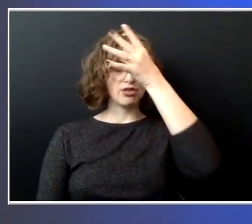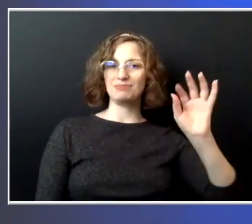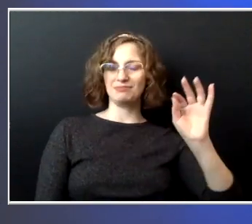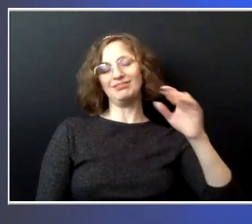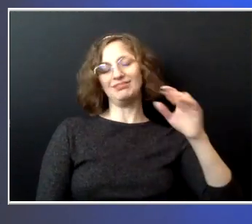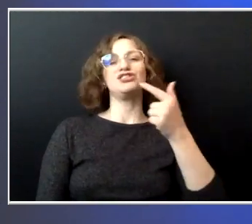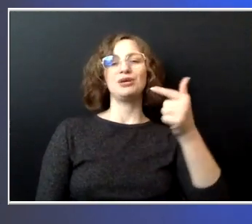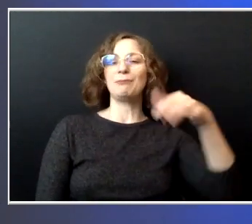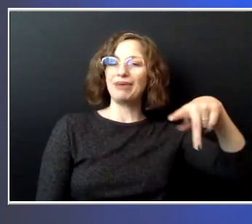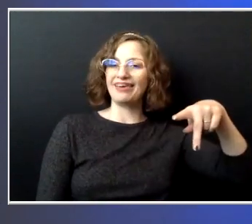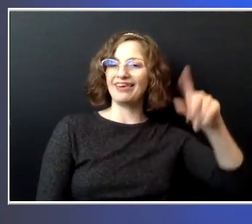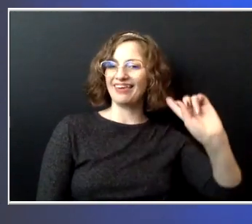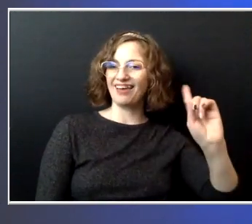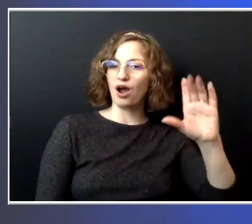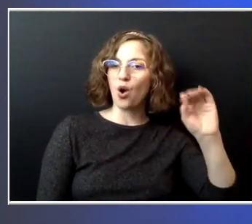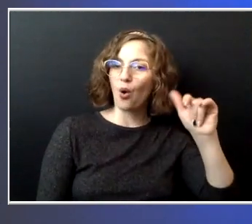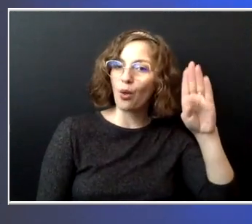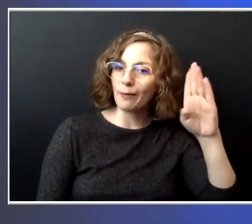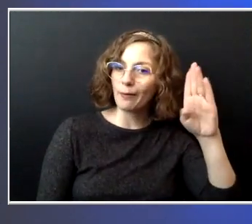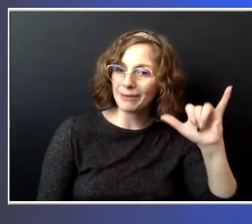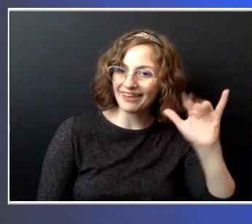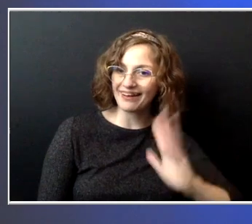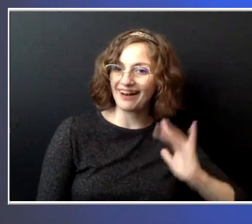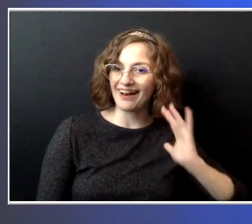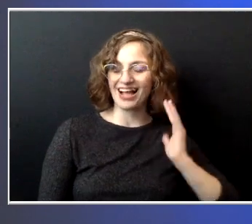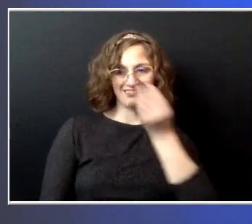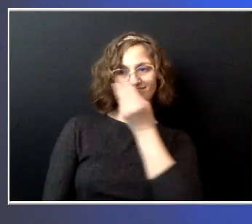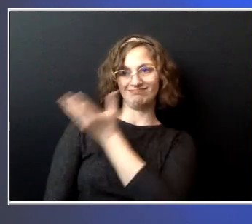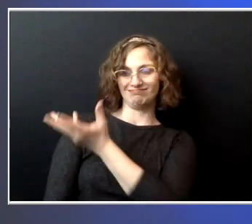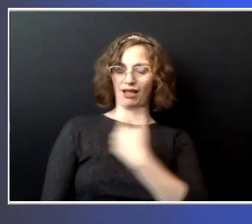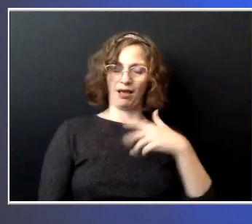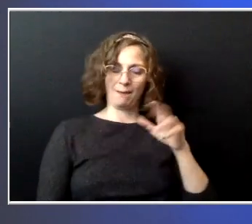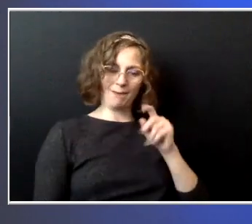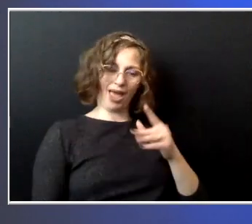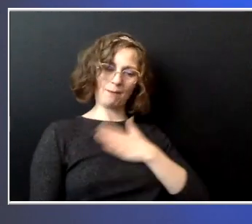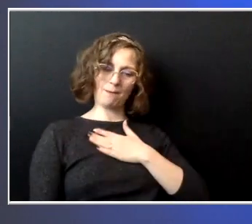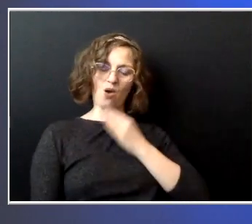hometown, population 800, and I need somebody to come in to do,